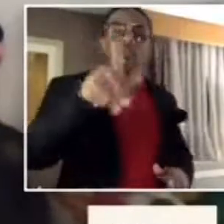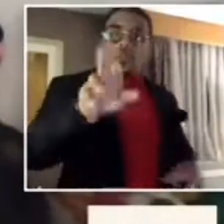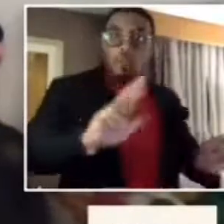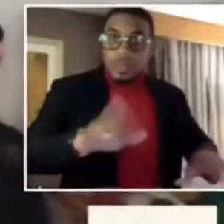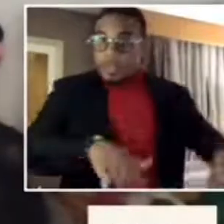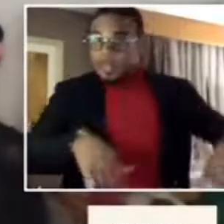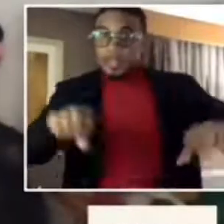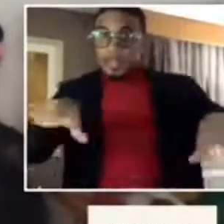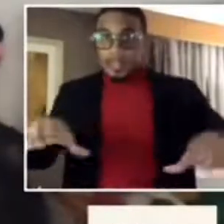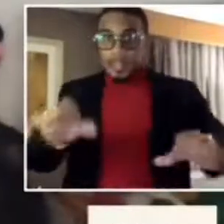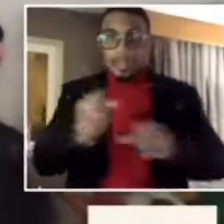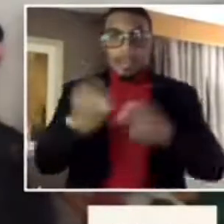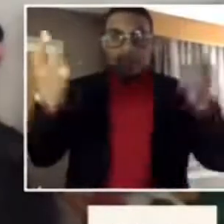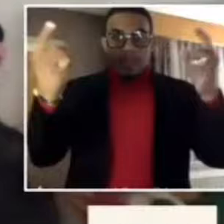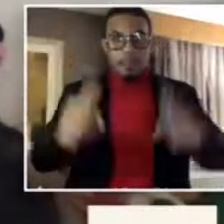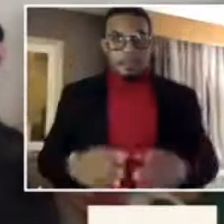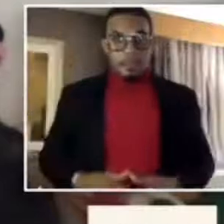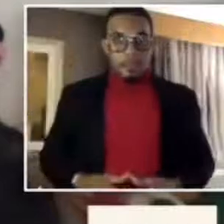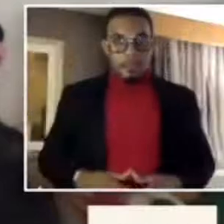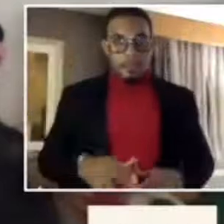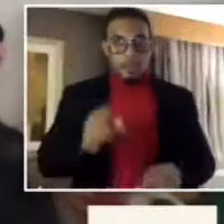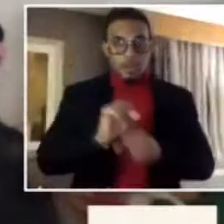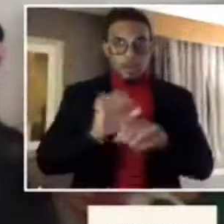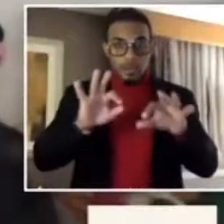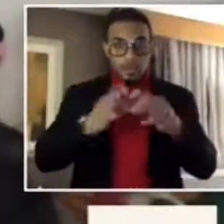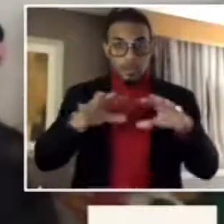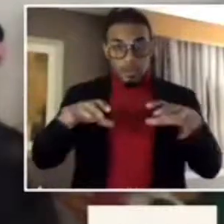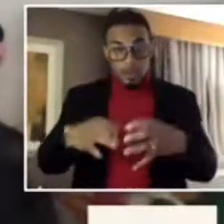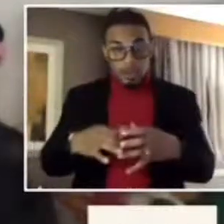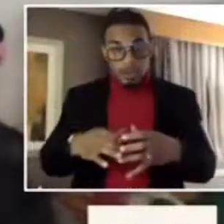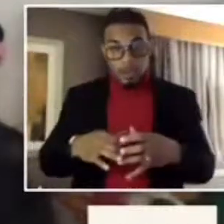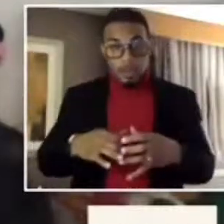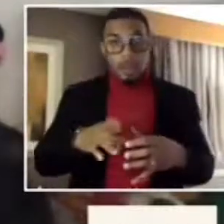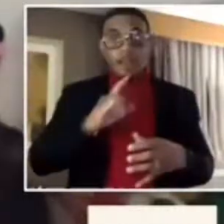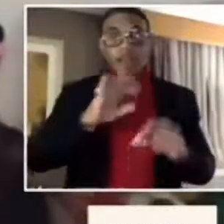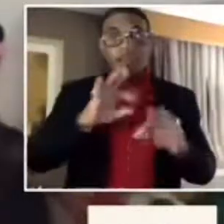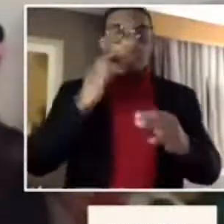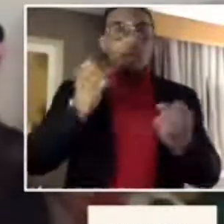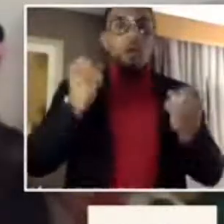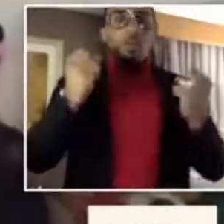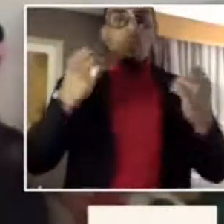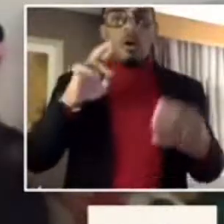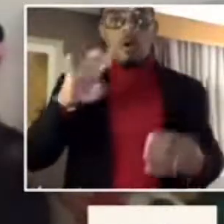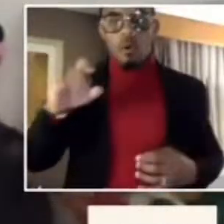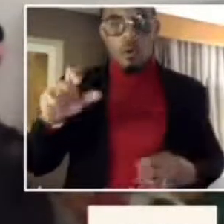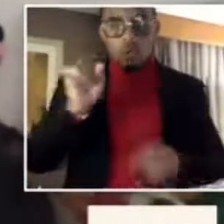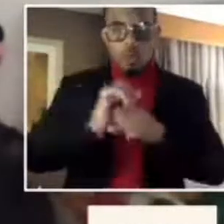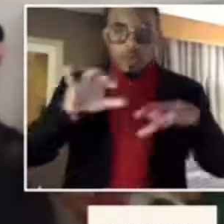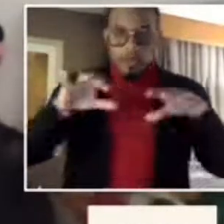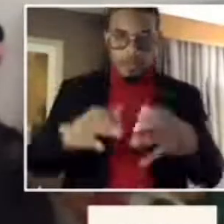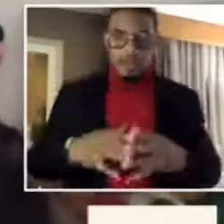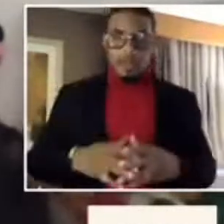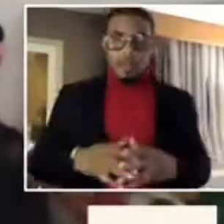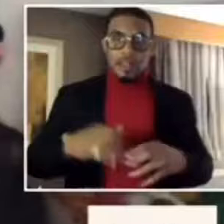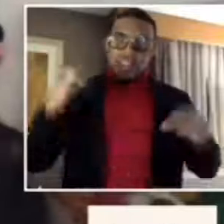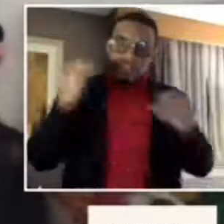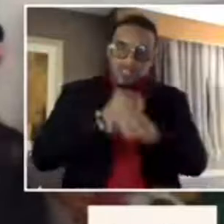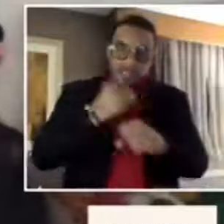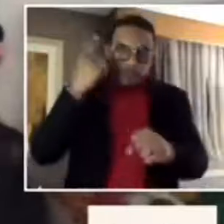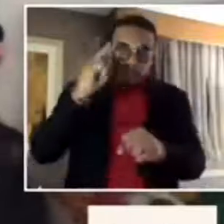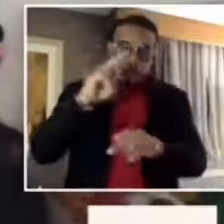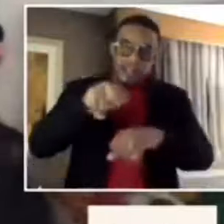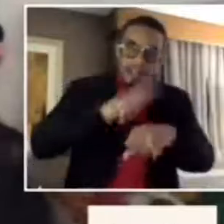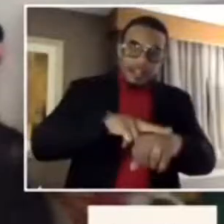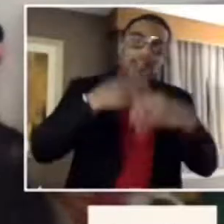take action to make it happen. The Working Families Party is a party for the multiracial working class, fighting for a nation